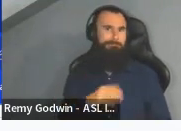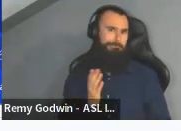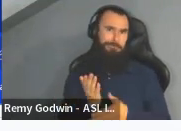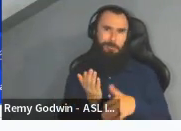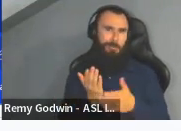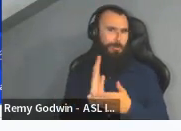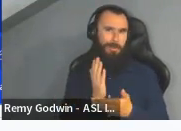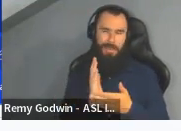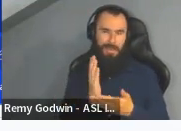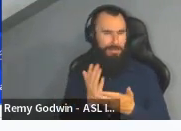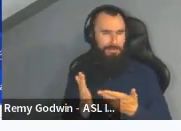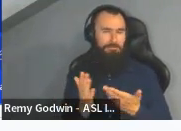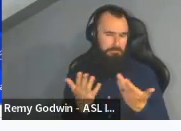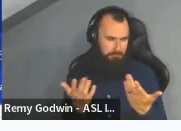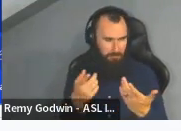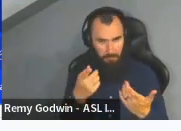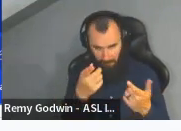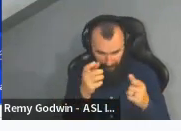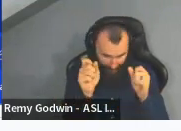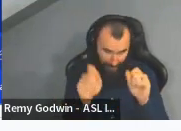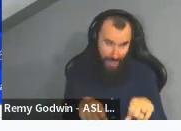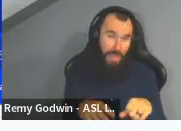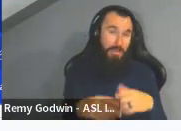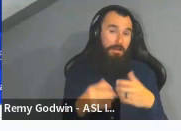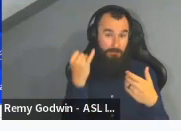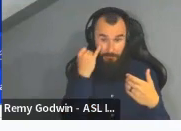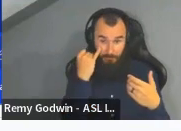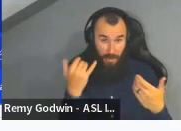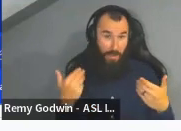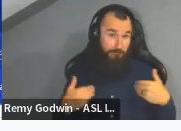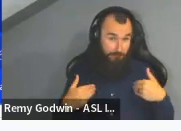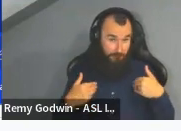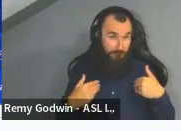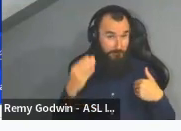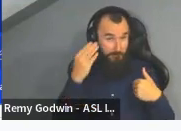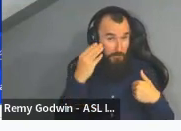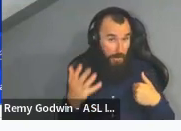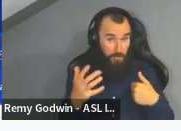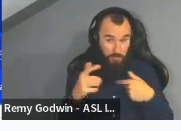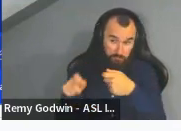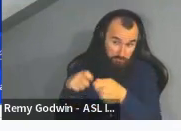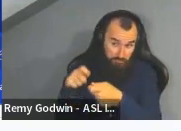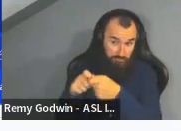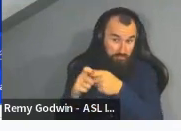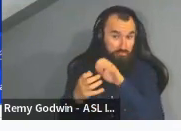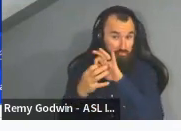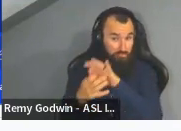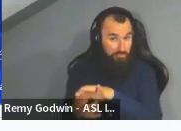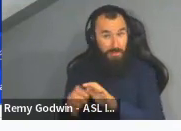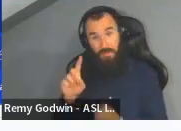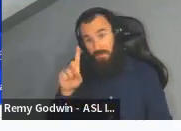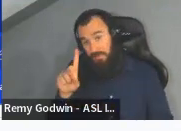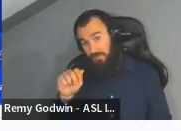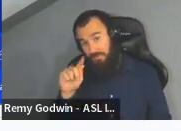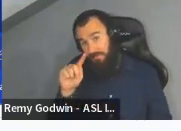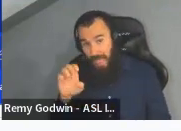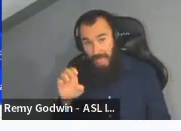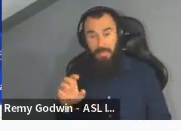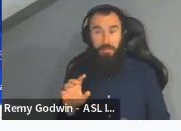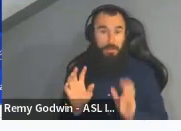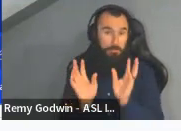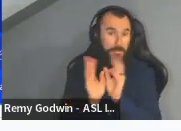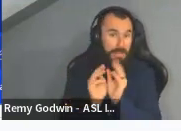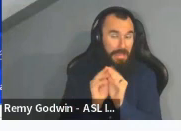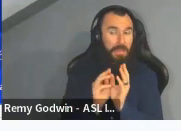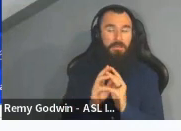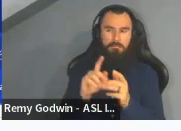could go ahead and place, if you have any information about the dates of meetings or conversations